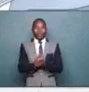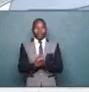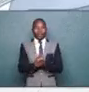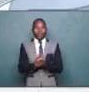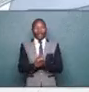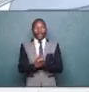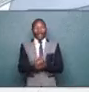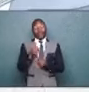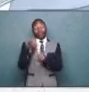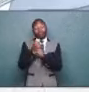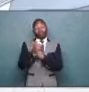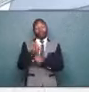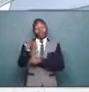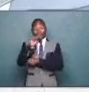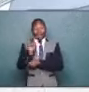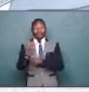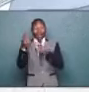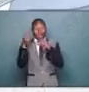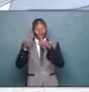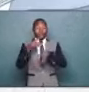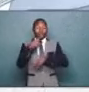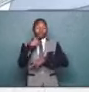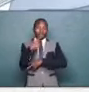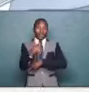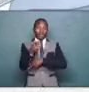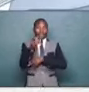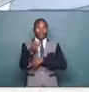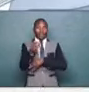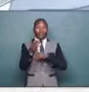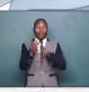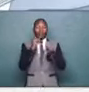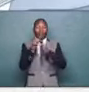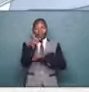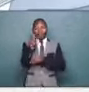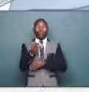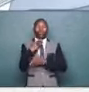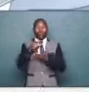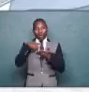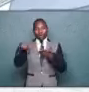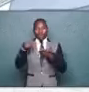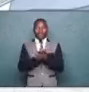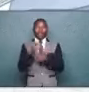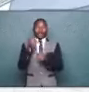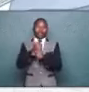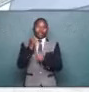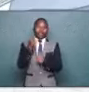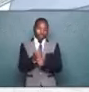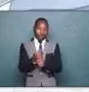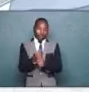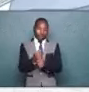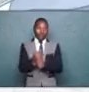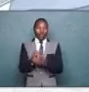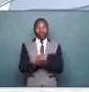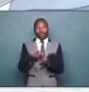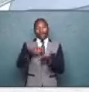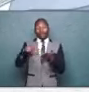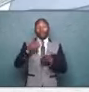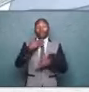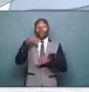produce a system-generated report bearing details of the registrant, which will be used for the voter